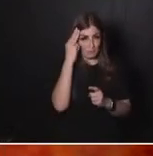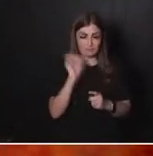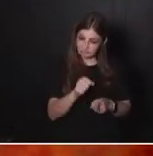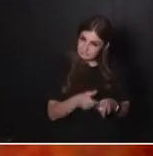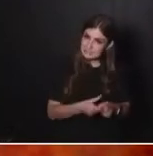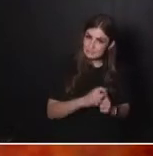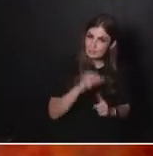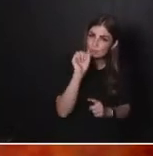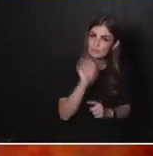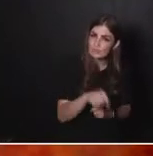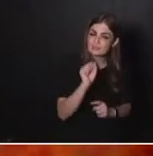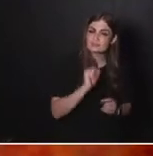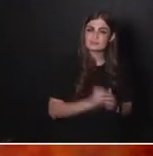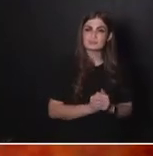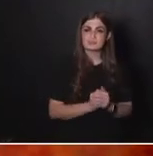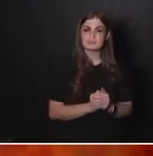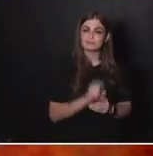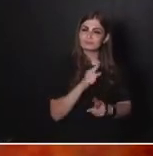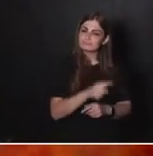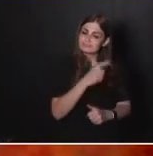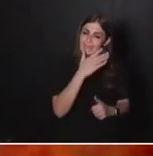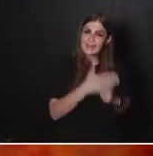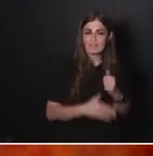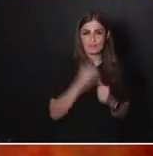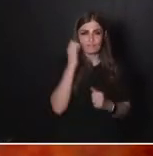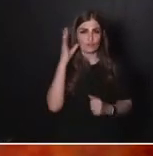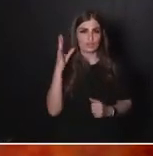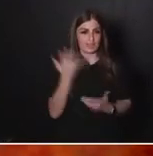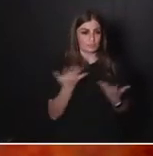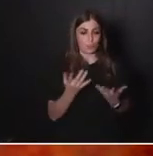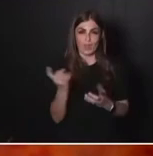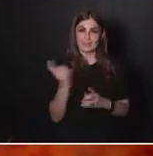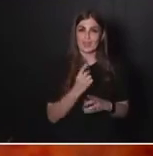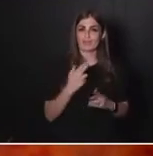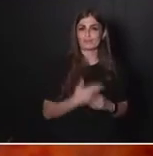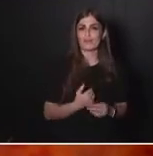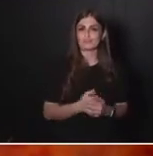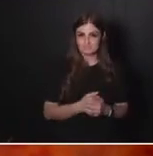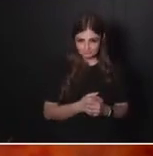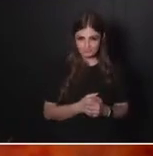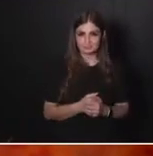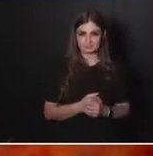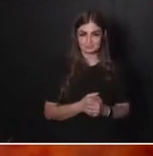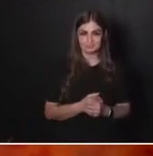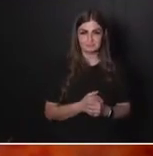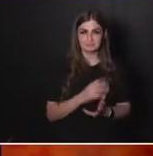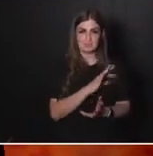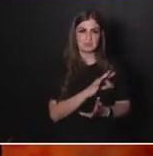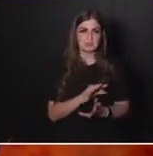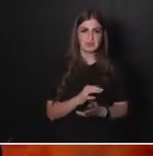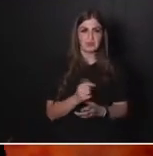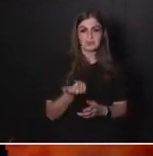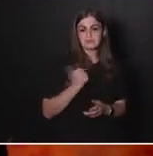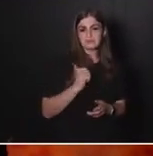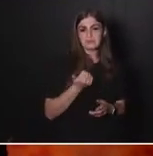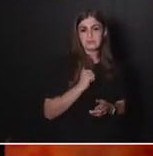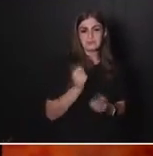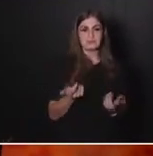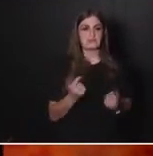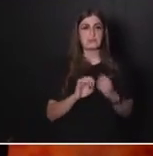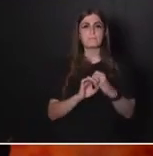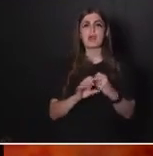tough. Albo never forgets where he came from. He's not a slick marketing